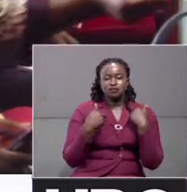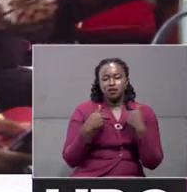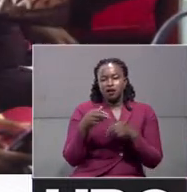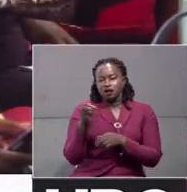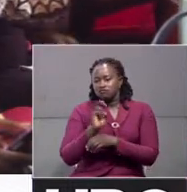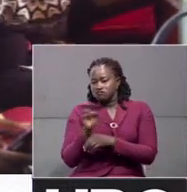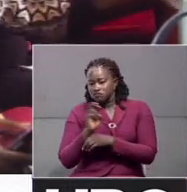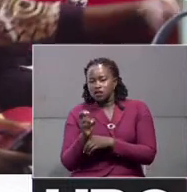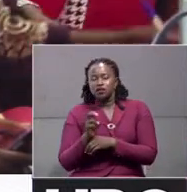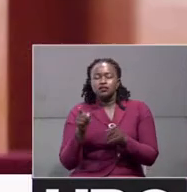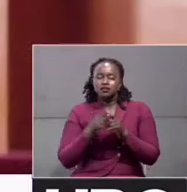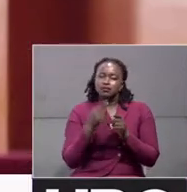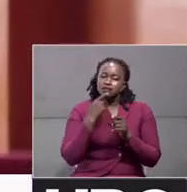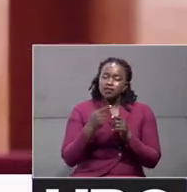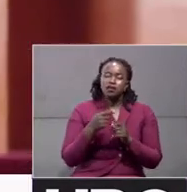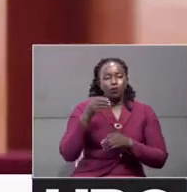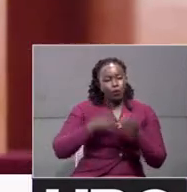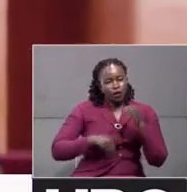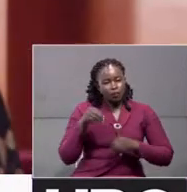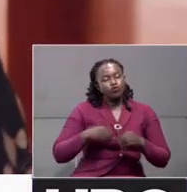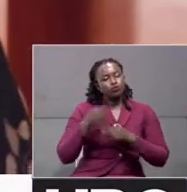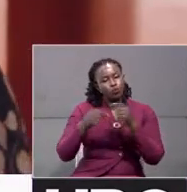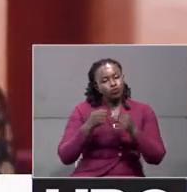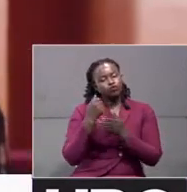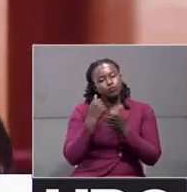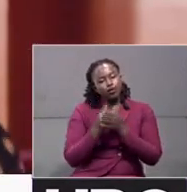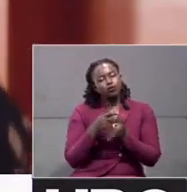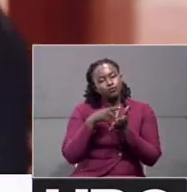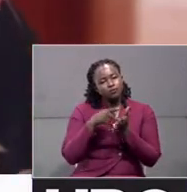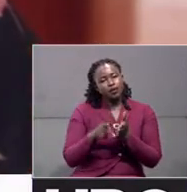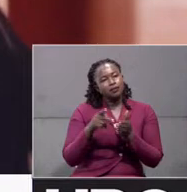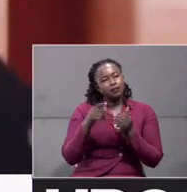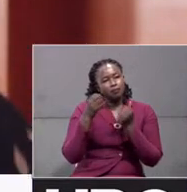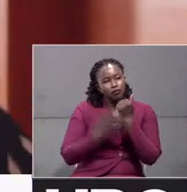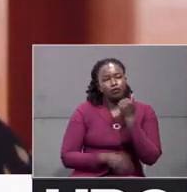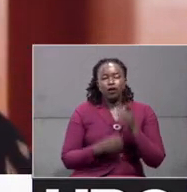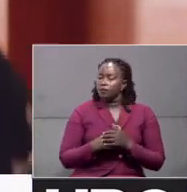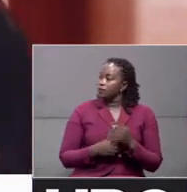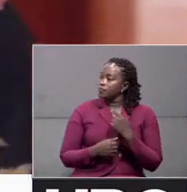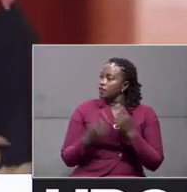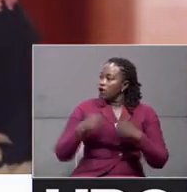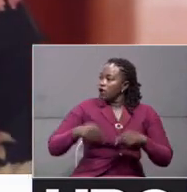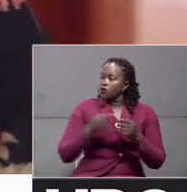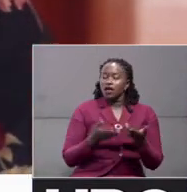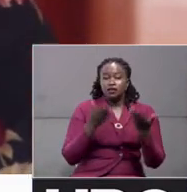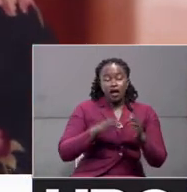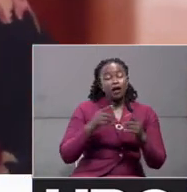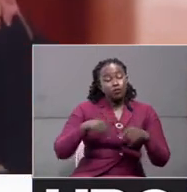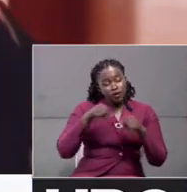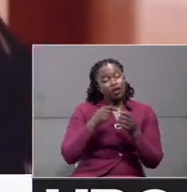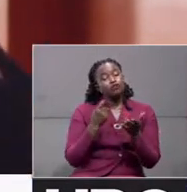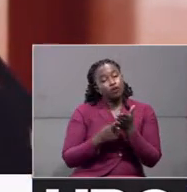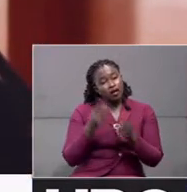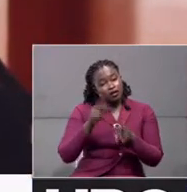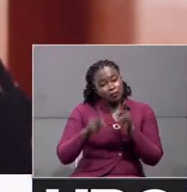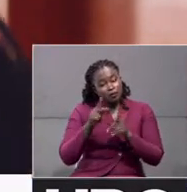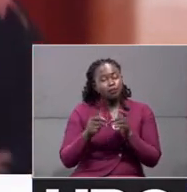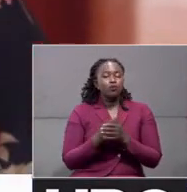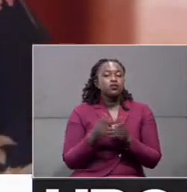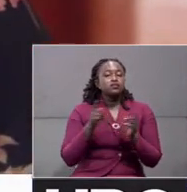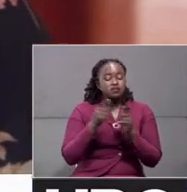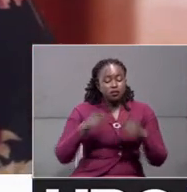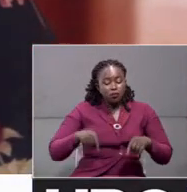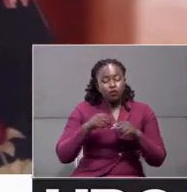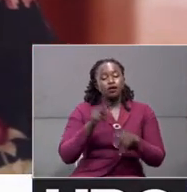the prevalence of corruption. We are dying. Not us. We are fellow Ugandans. We are people like